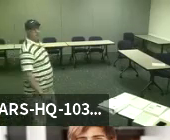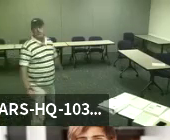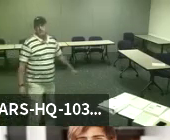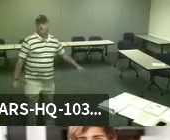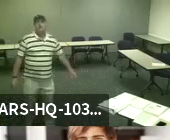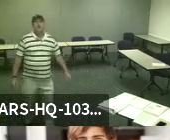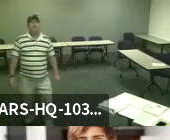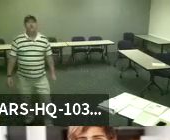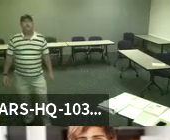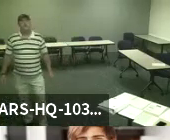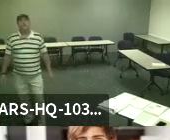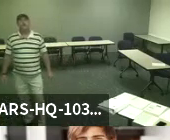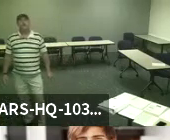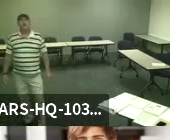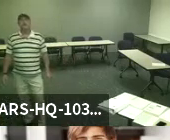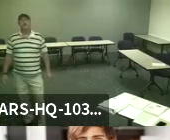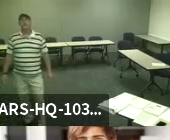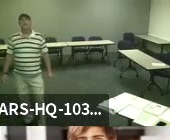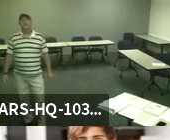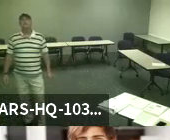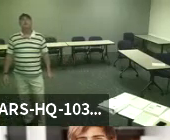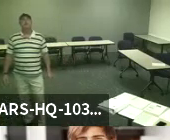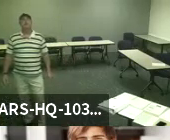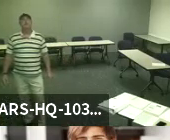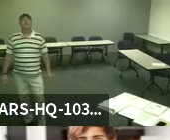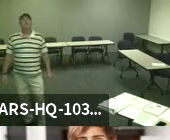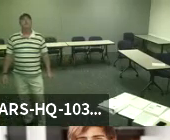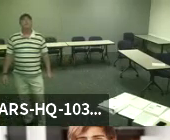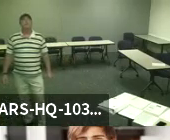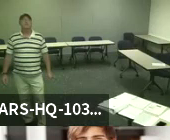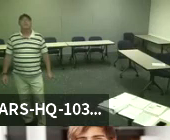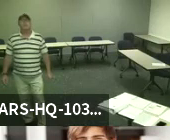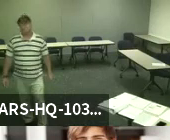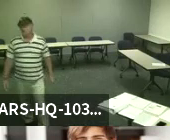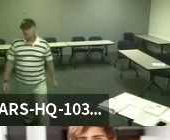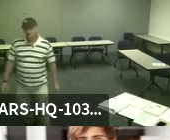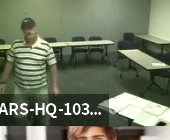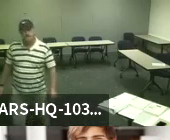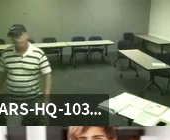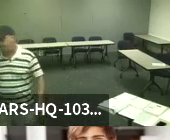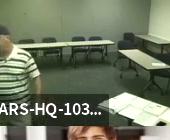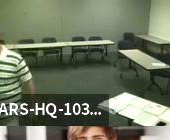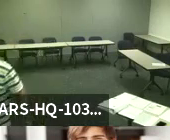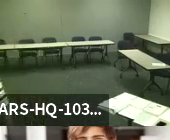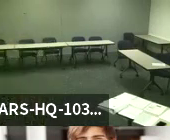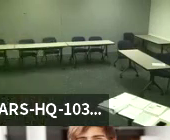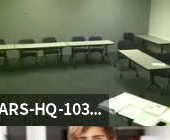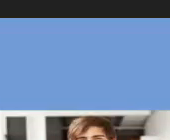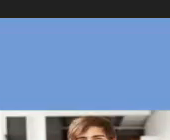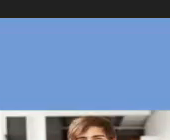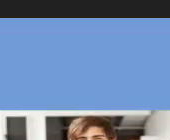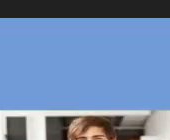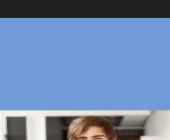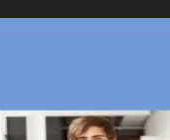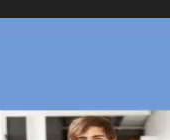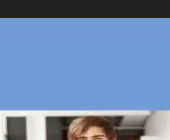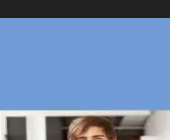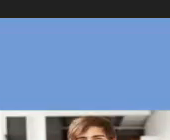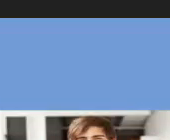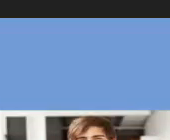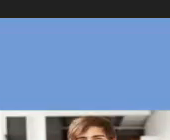Betsy's muted. Betsy's muted. Betsy, Kathy, can you hear us? Actually just went down back to her office. I'm good. Elizabeth, I can hear